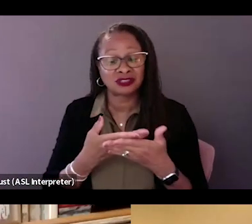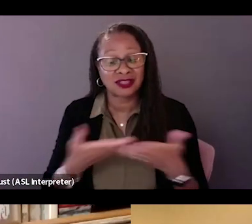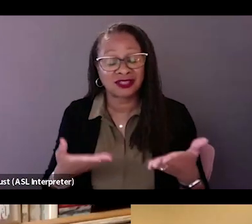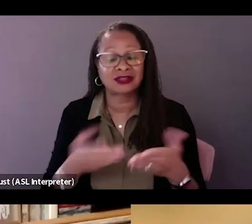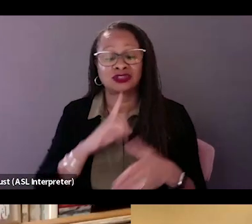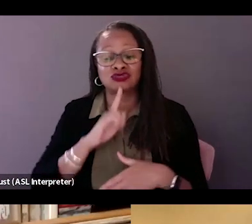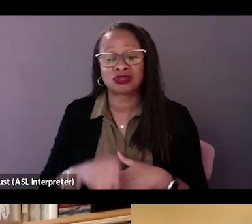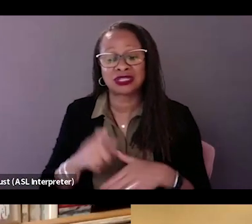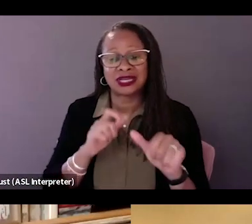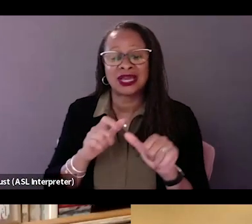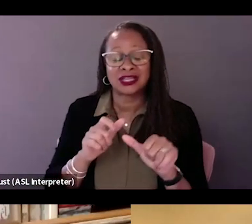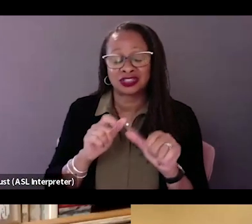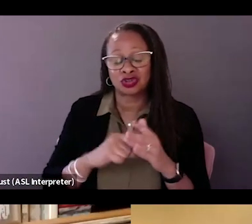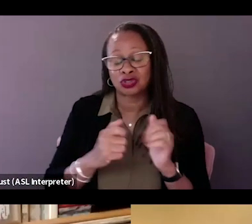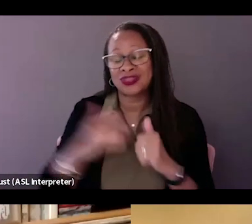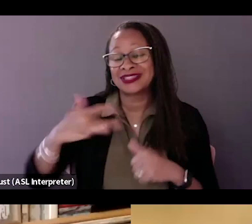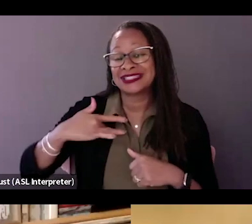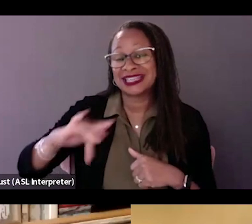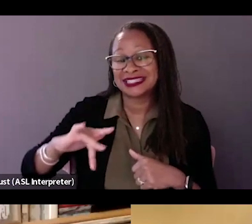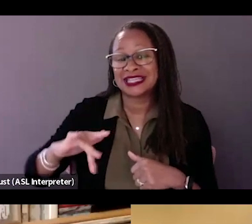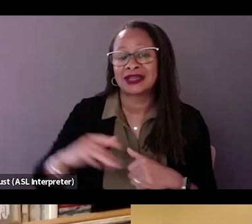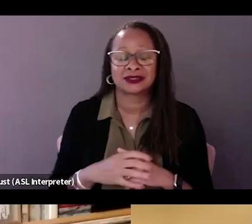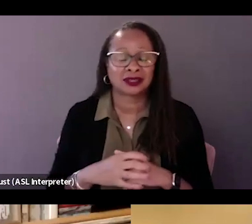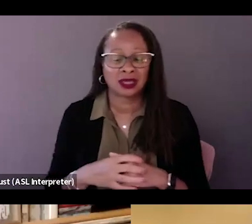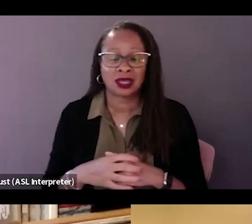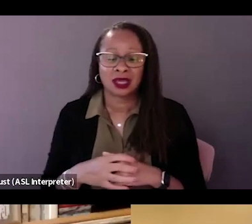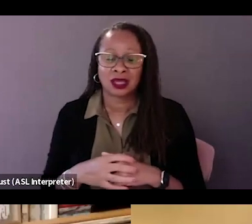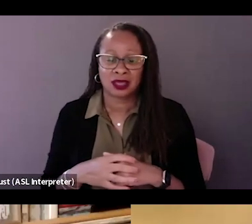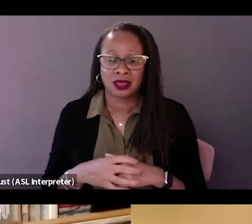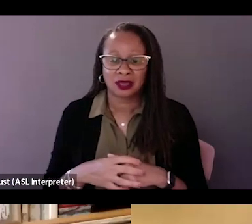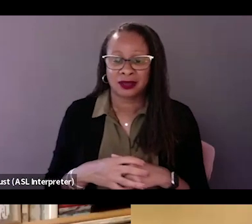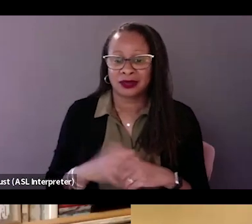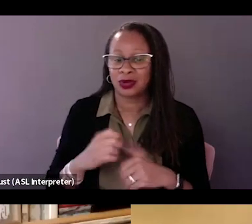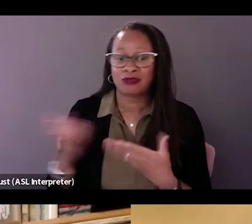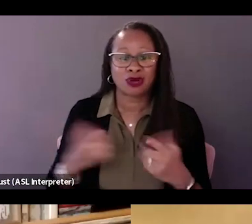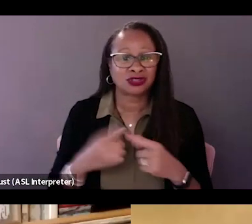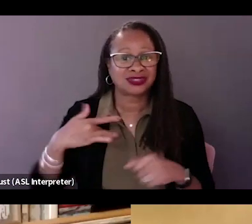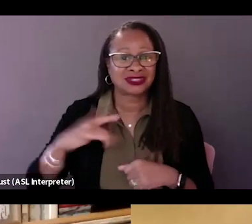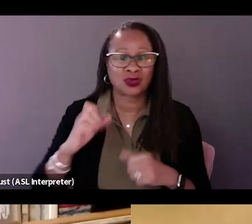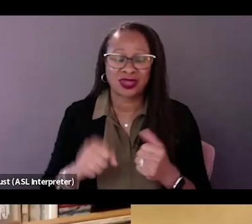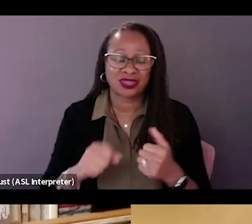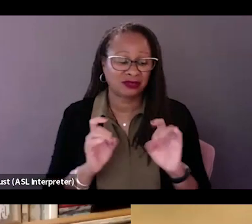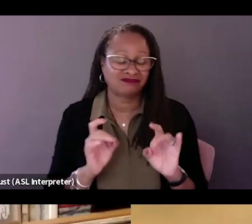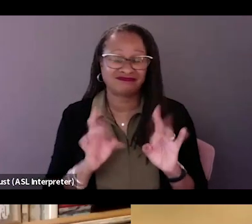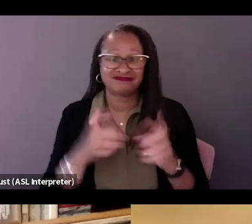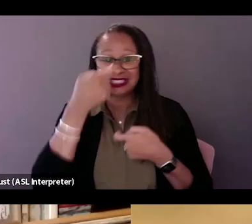with sensitization. We have gotten too desensitized to the crisis that journalists are facing across the